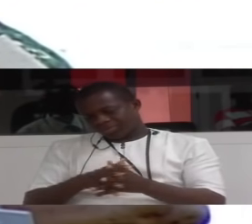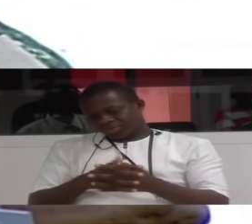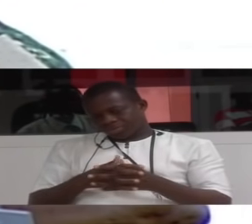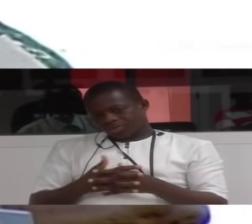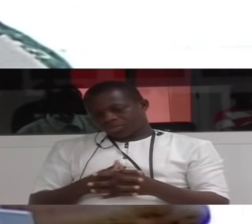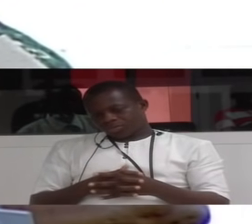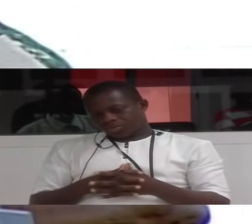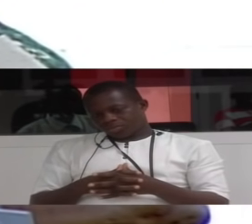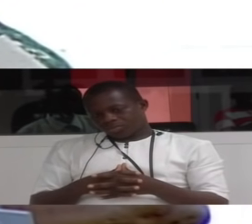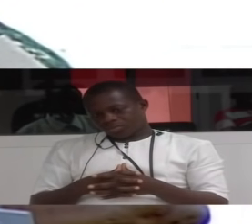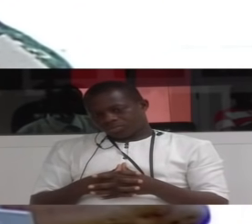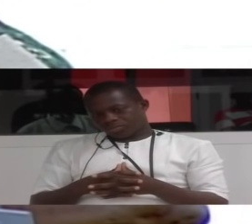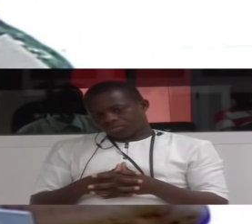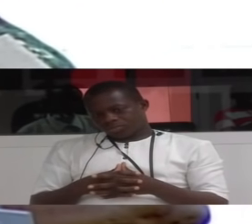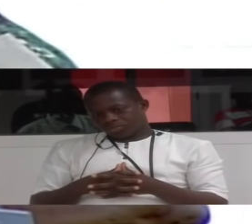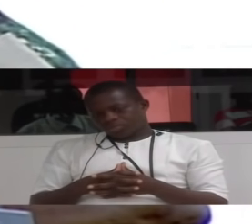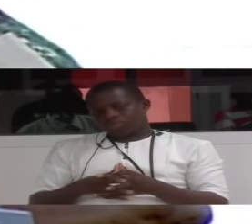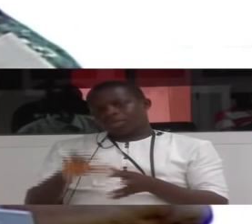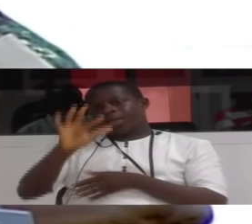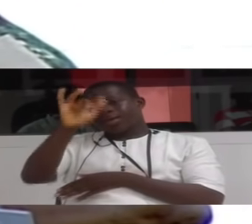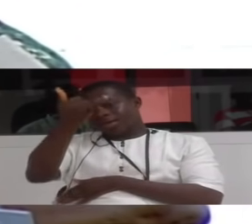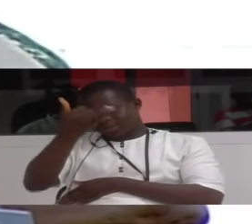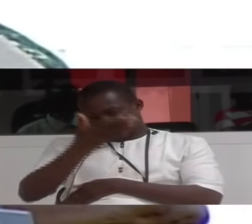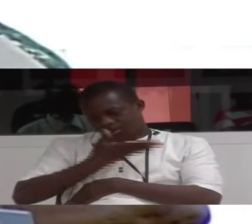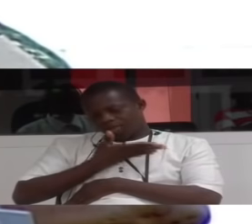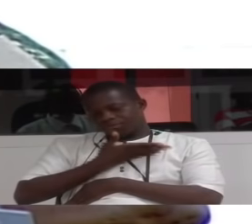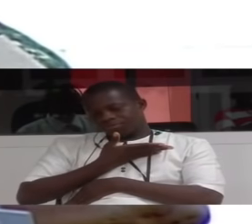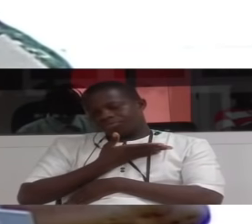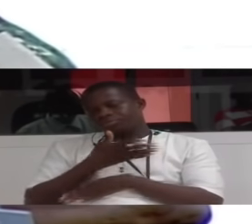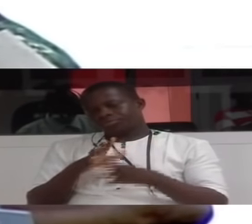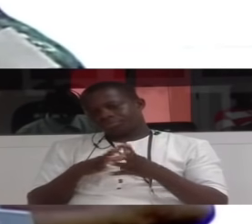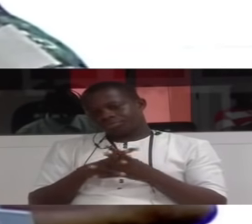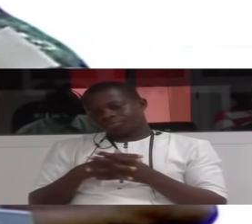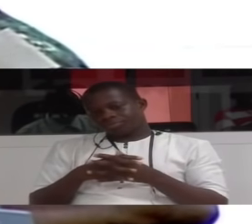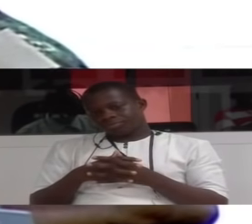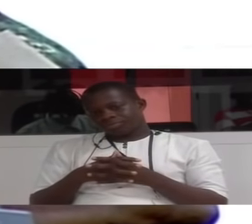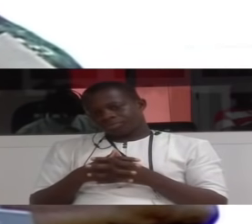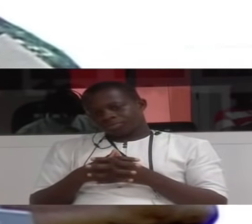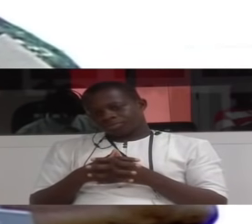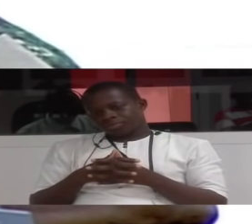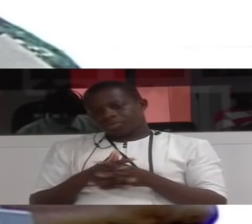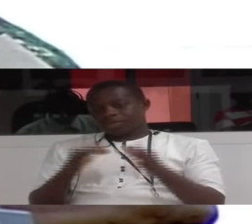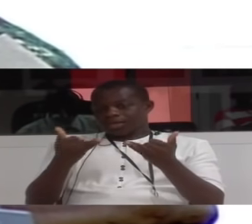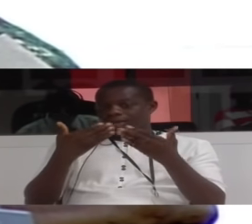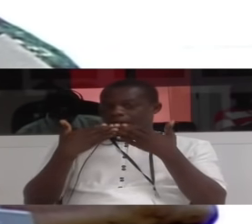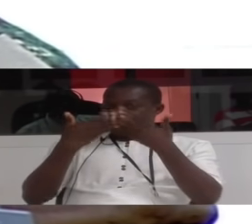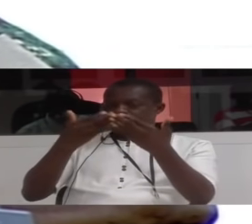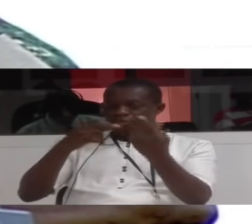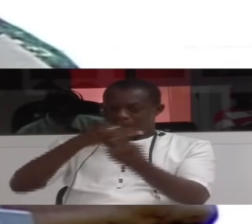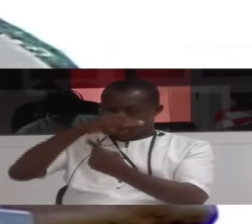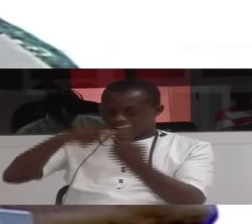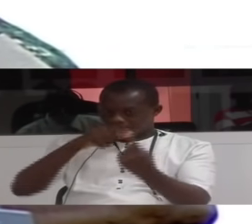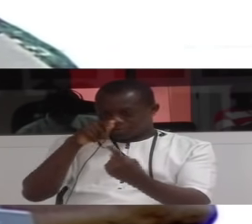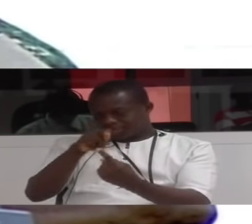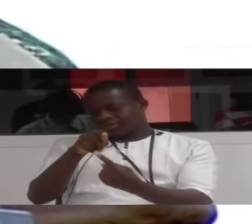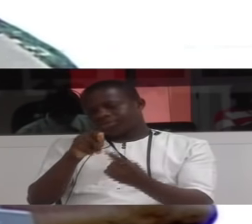pour ngène def wi benen jif. Wow, amona. Yes, there was. Tell us about it. Wax ñu